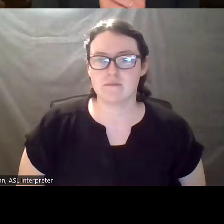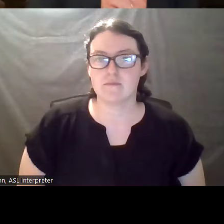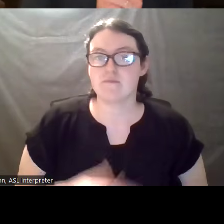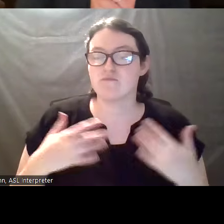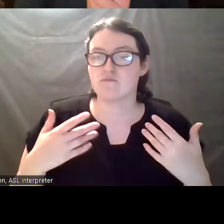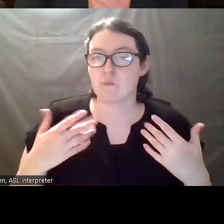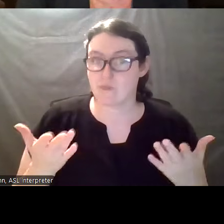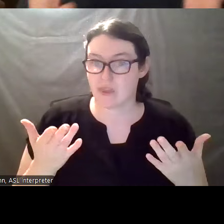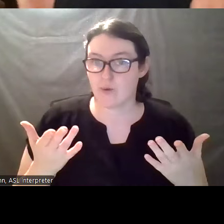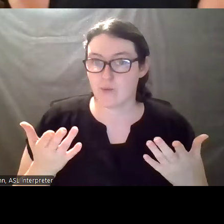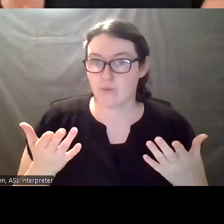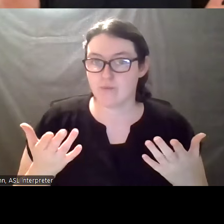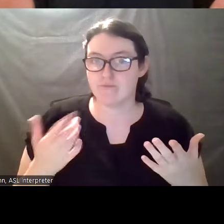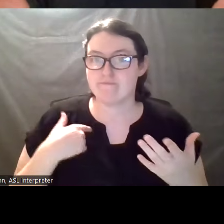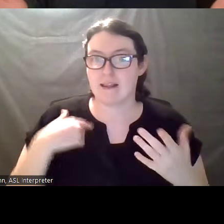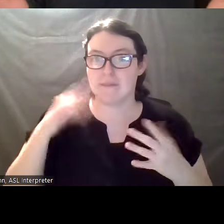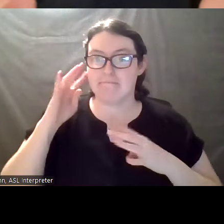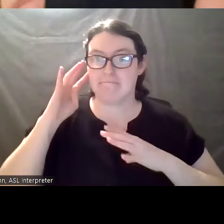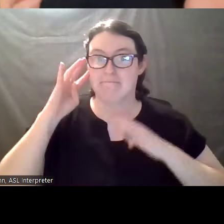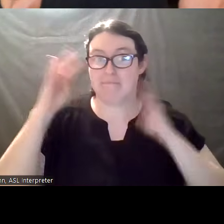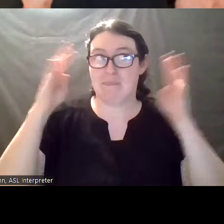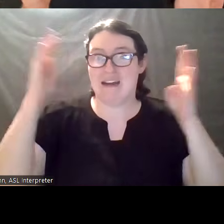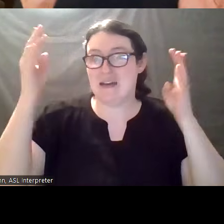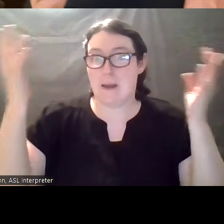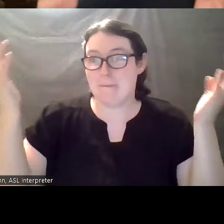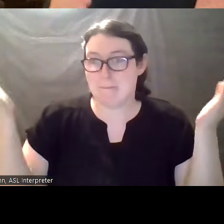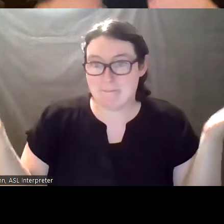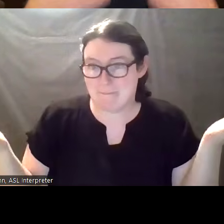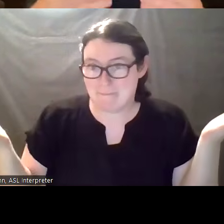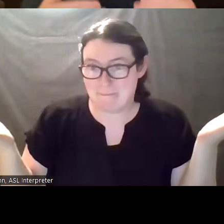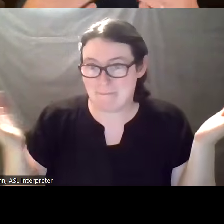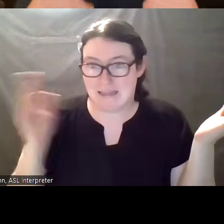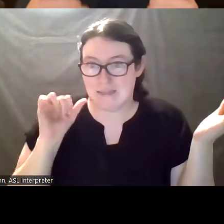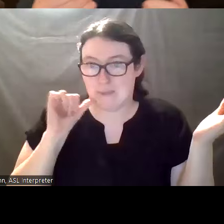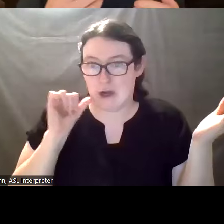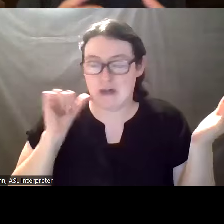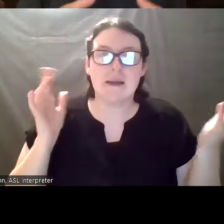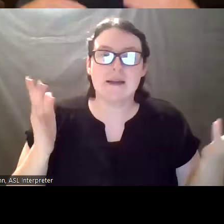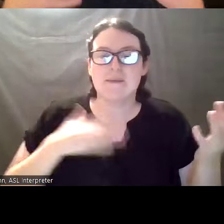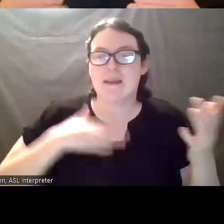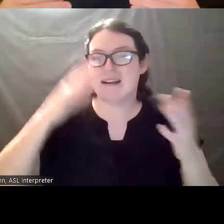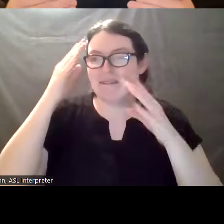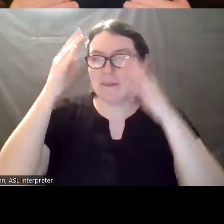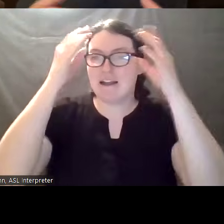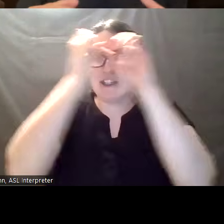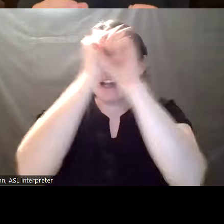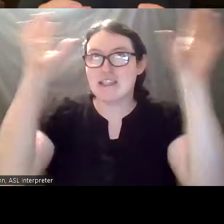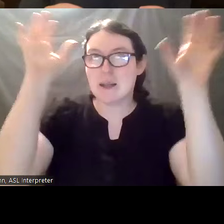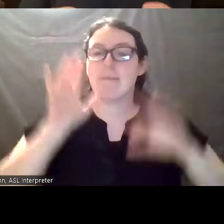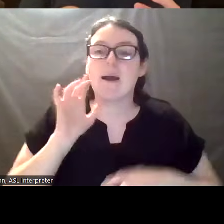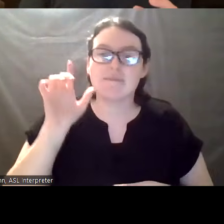So I made up his brewery, right? That was in my imagination, but we do have better evidence from some later